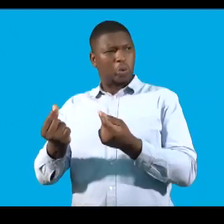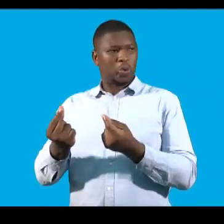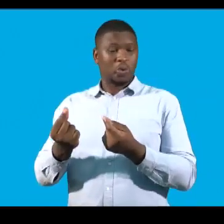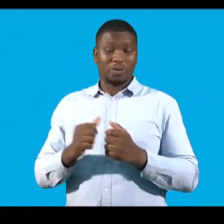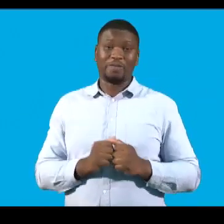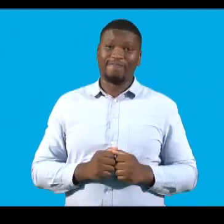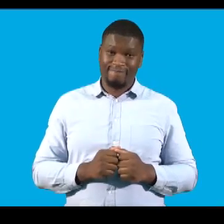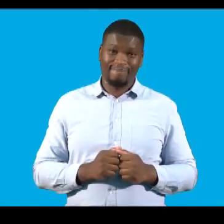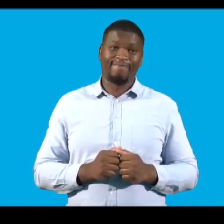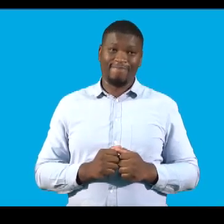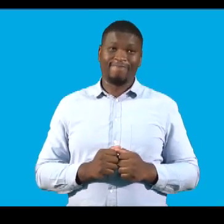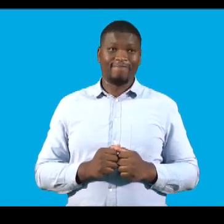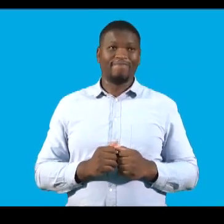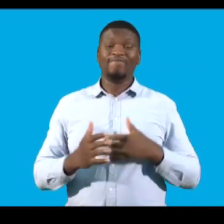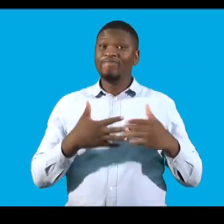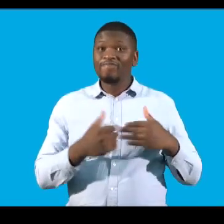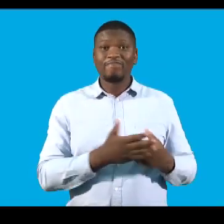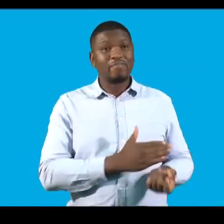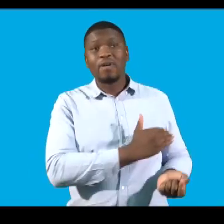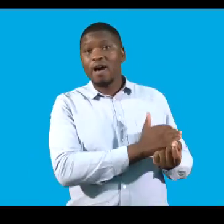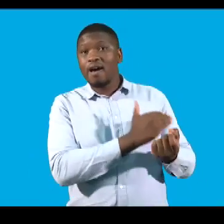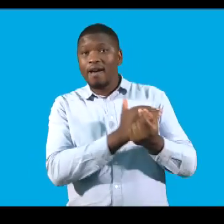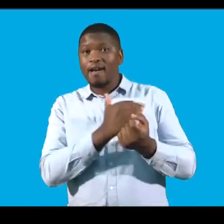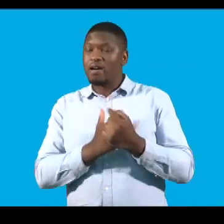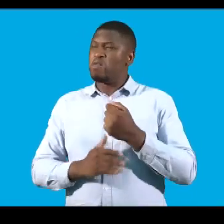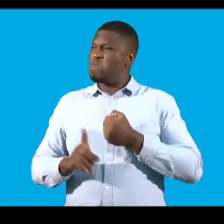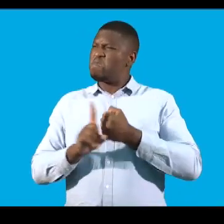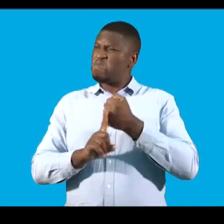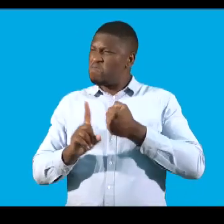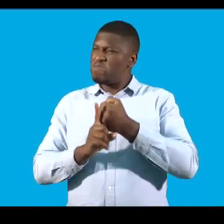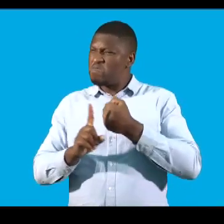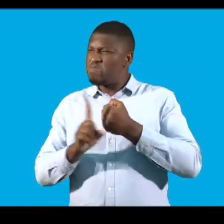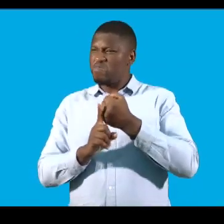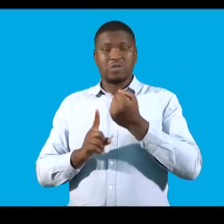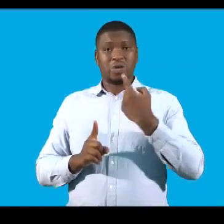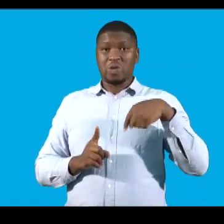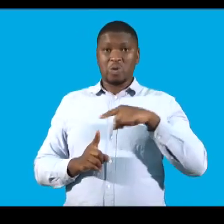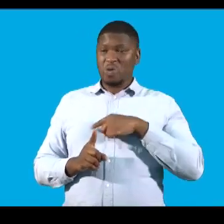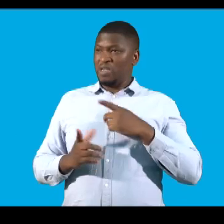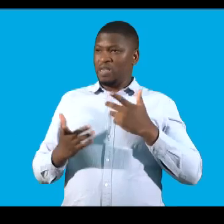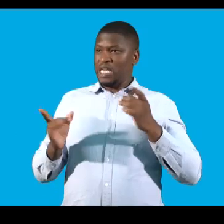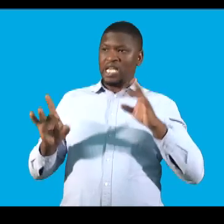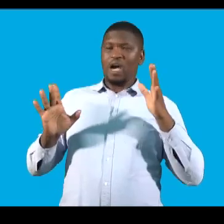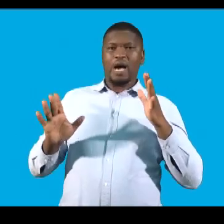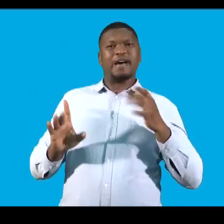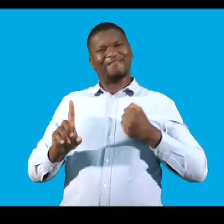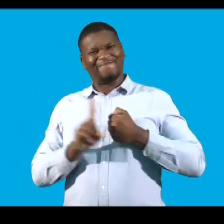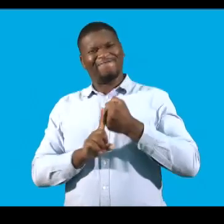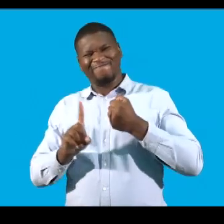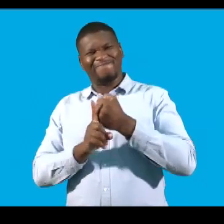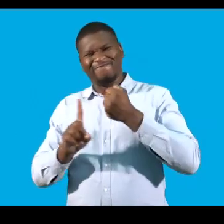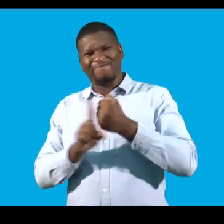this. Despite the apparent futility in communicating with the oppressive system, there is no